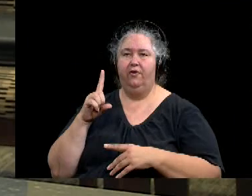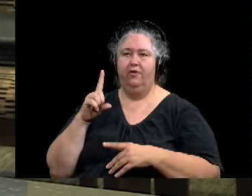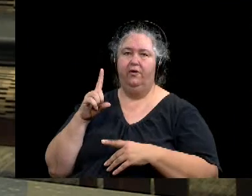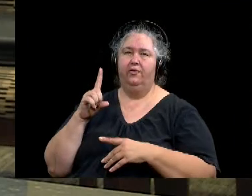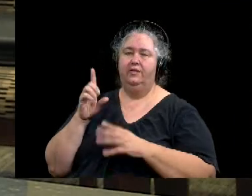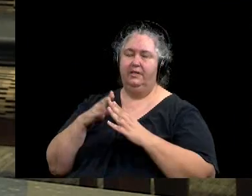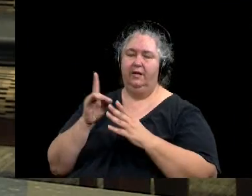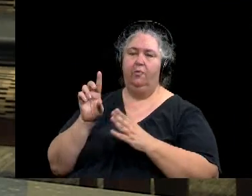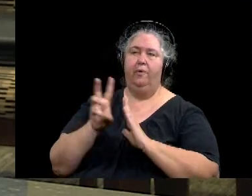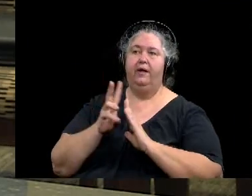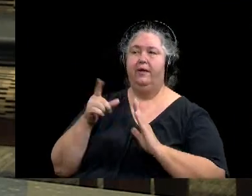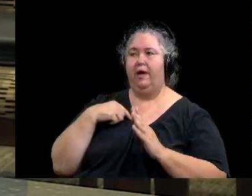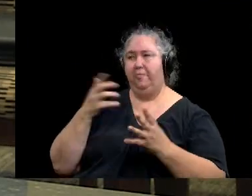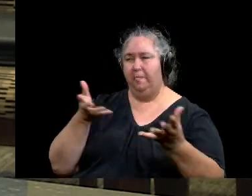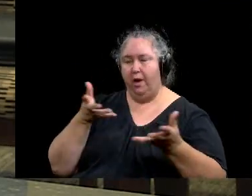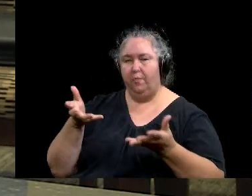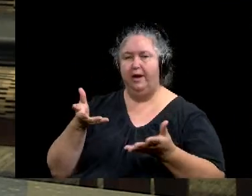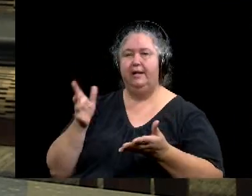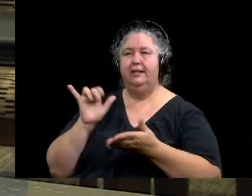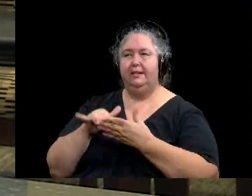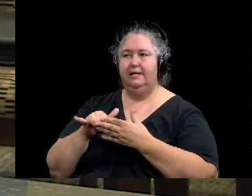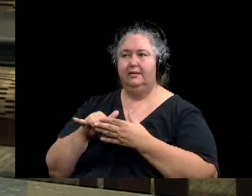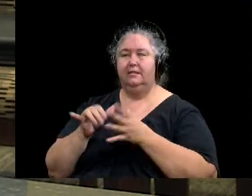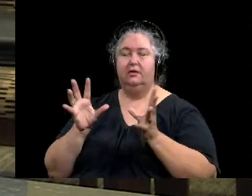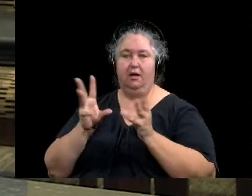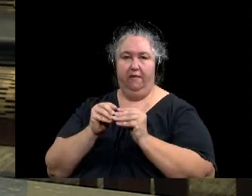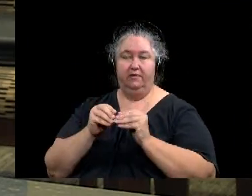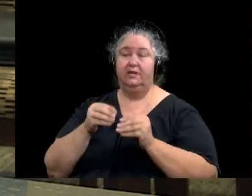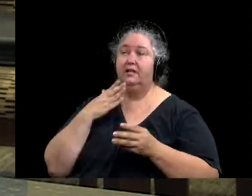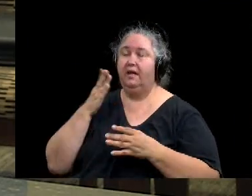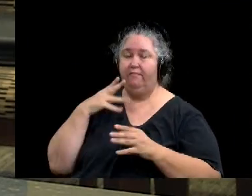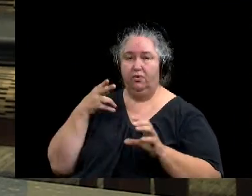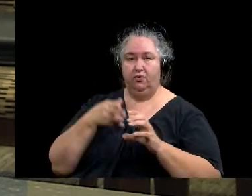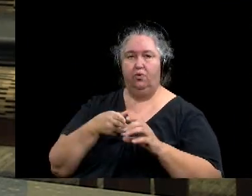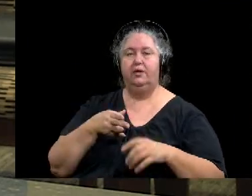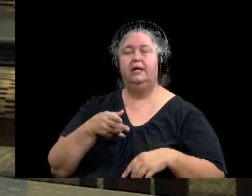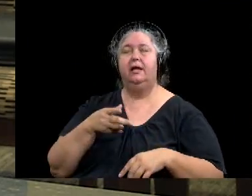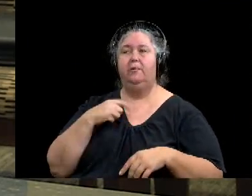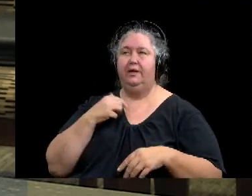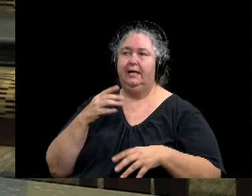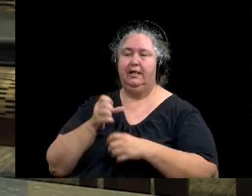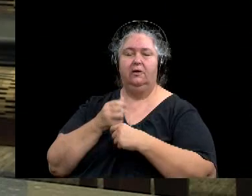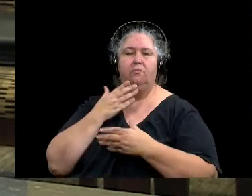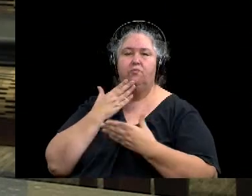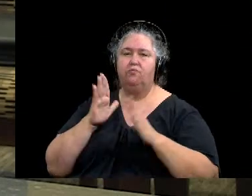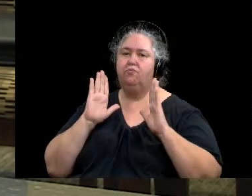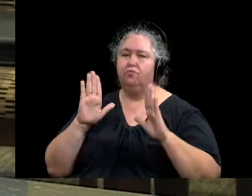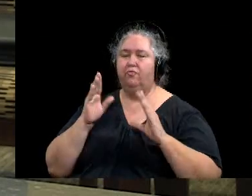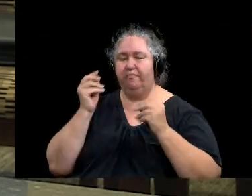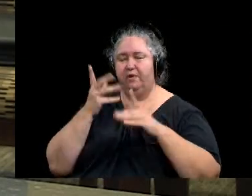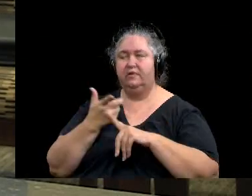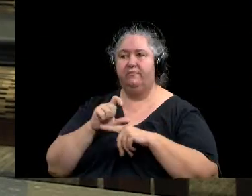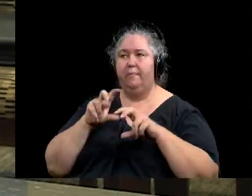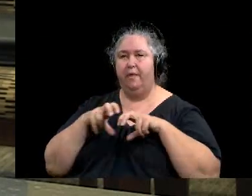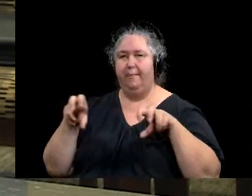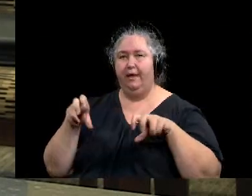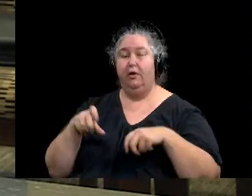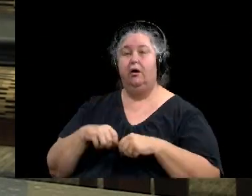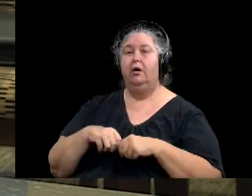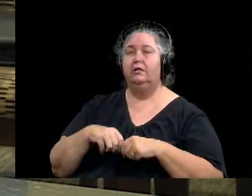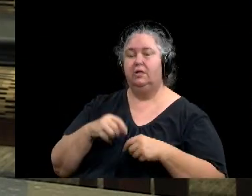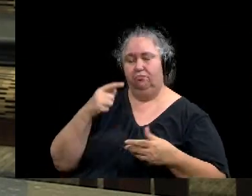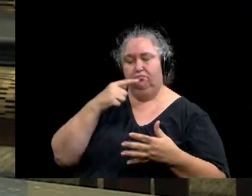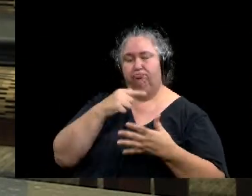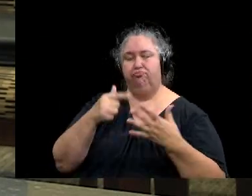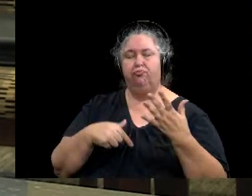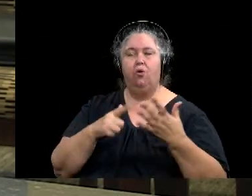that thankfully you are joining, and we get great information from the panel we have here. Give you a real quick outline what we're going to do, and then